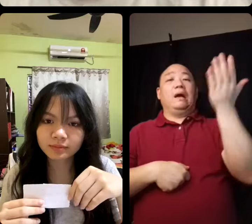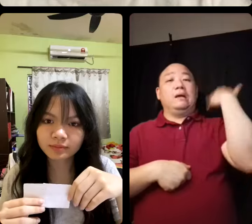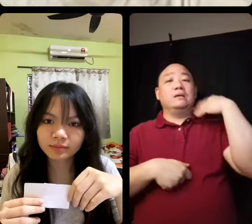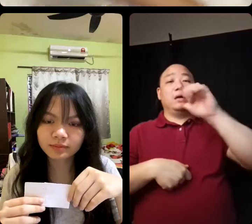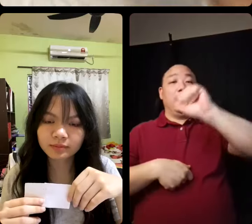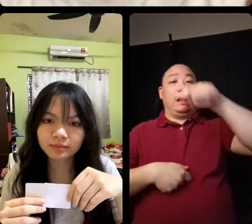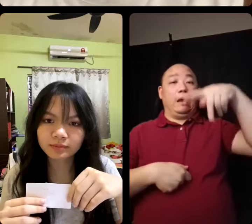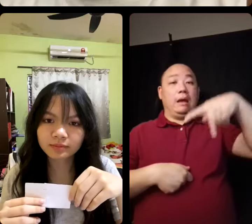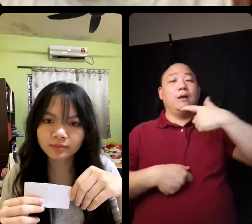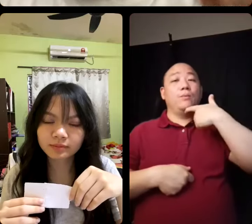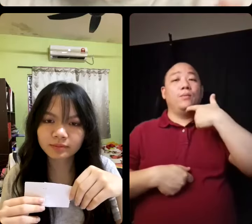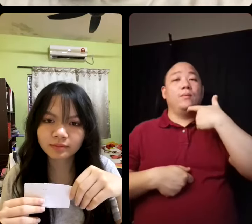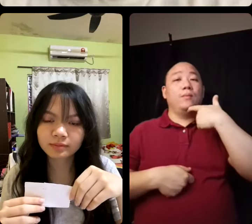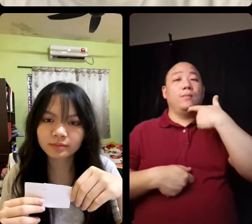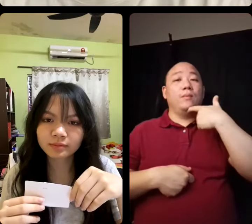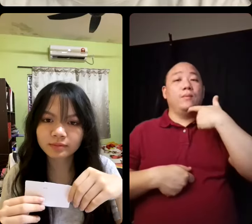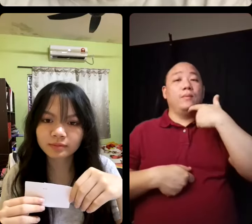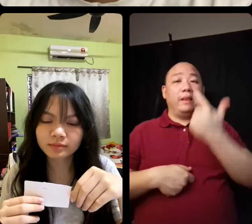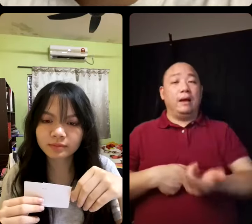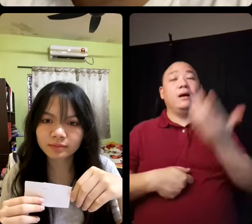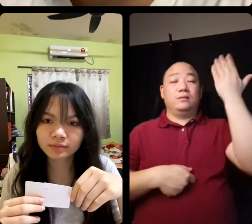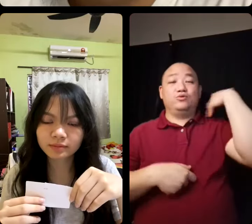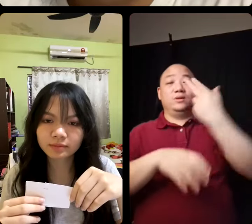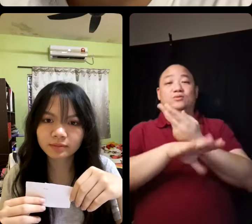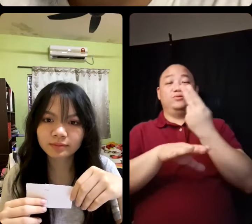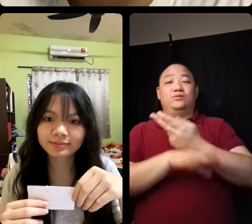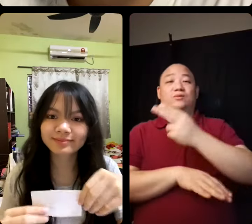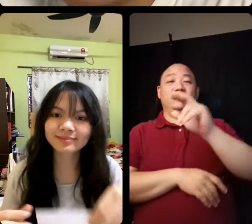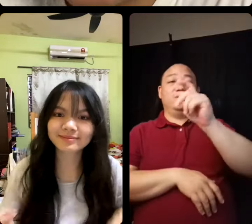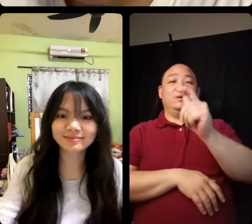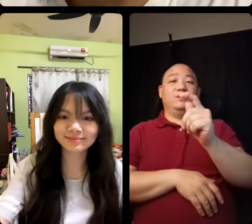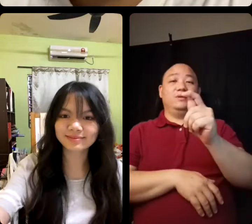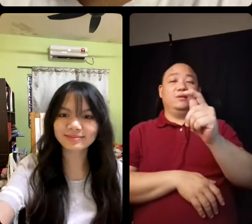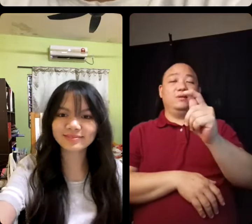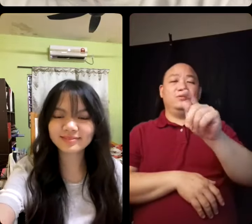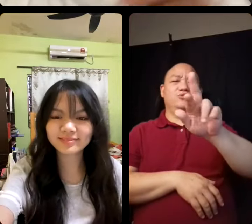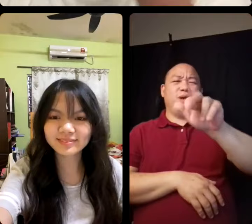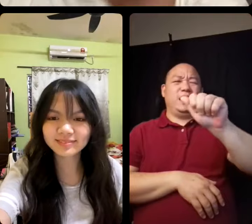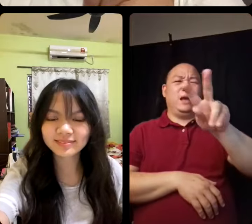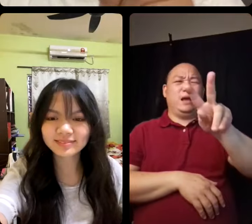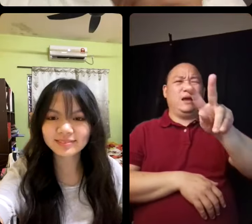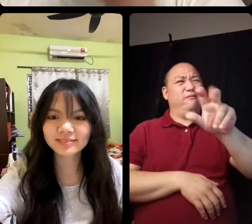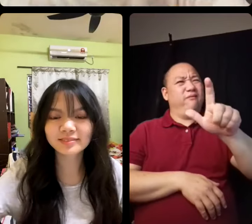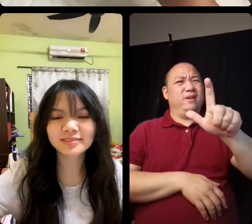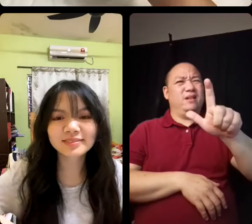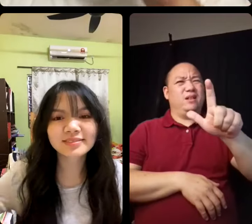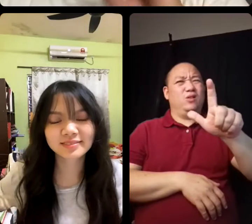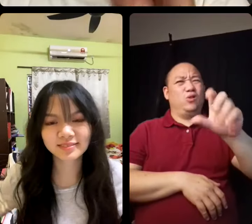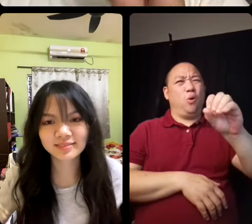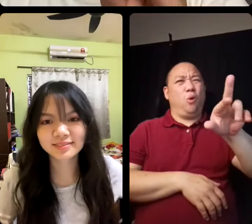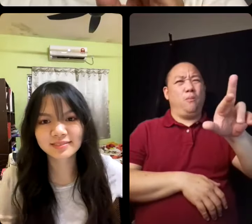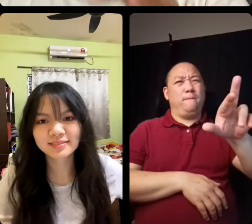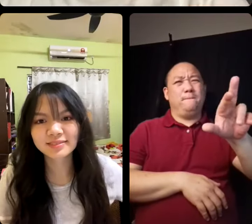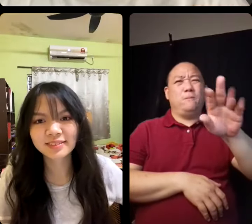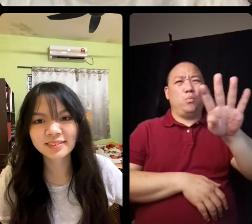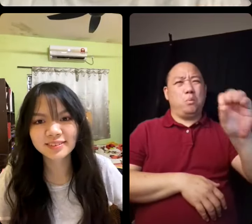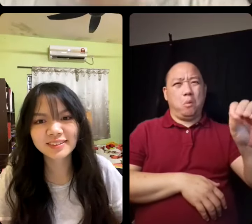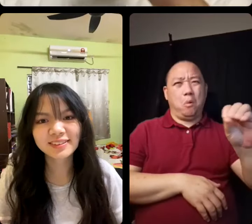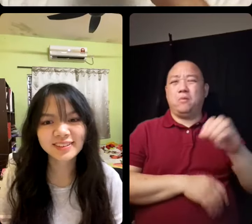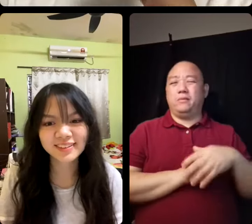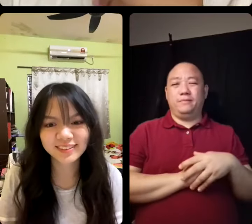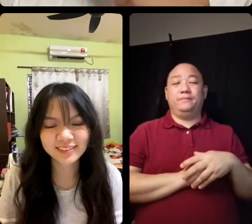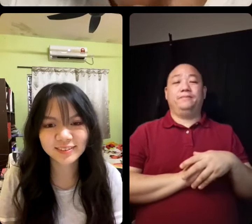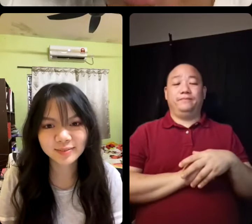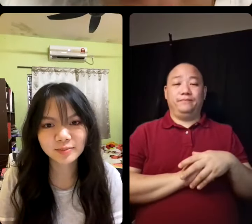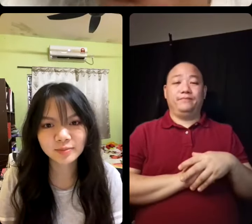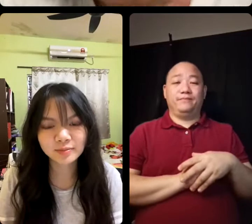I quite often use. So what about Felicia? Like, do you have any apps that you would love to share with everyone here? Maybe you